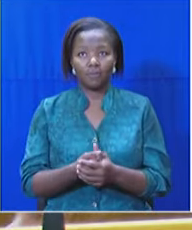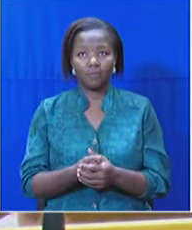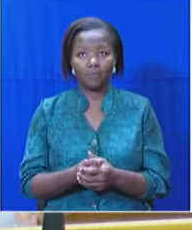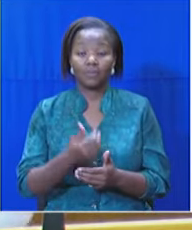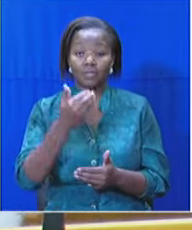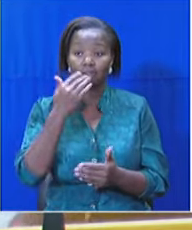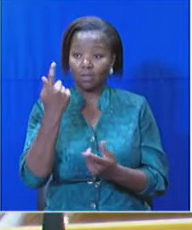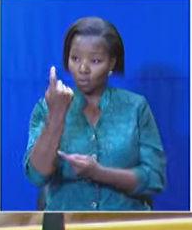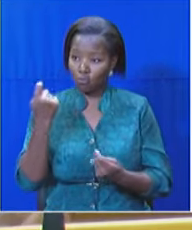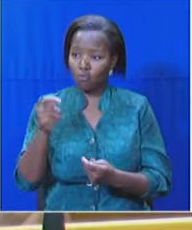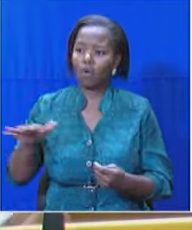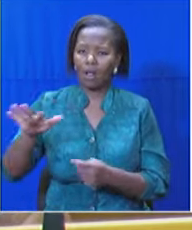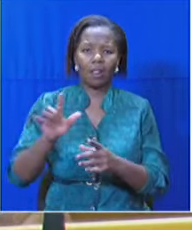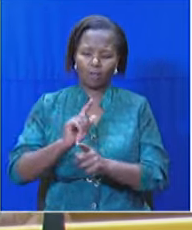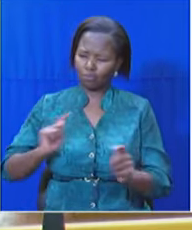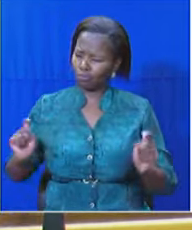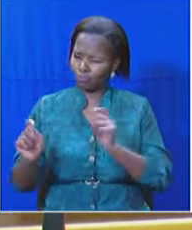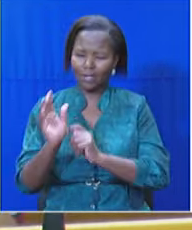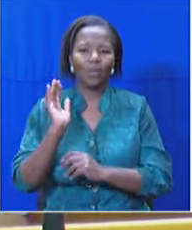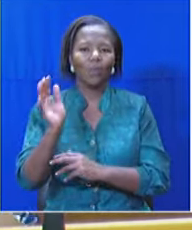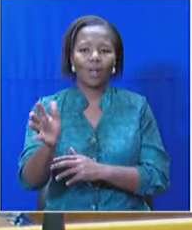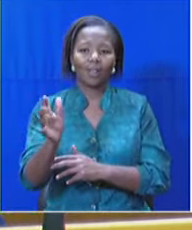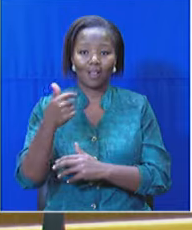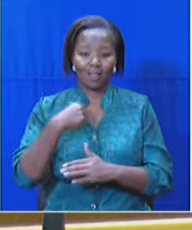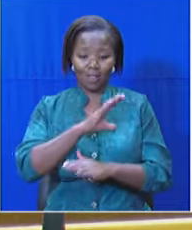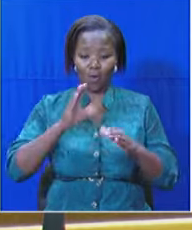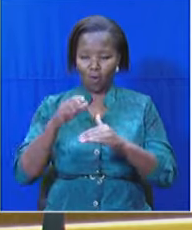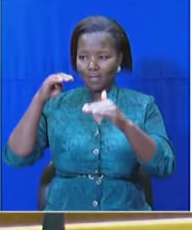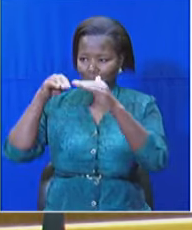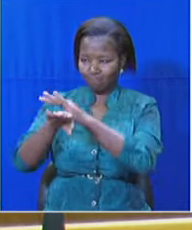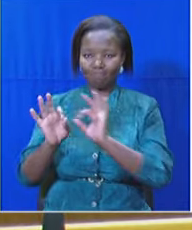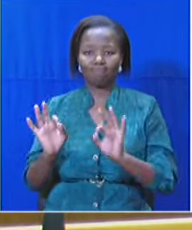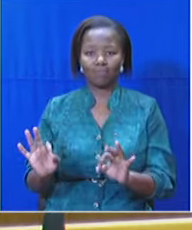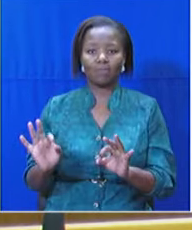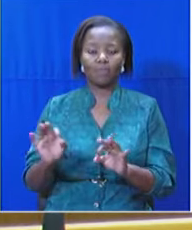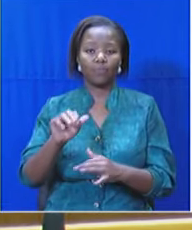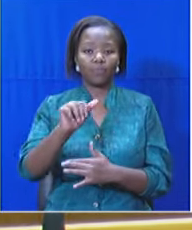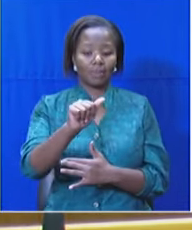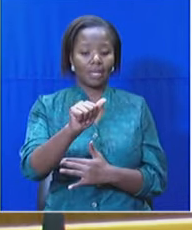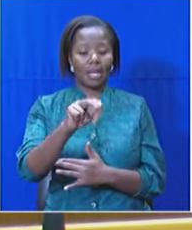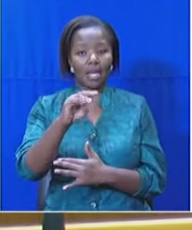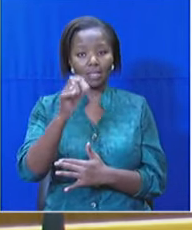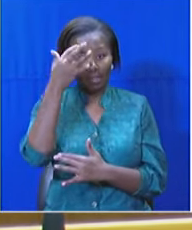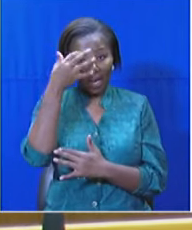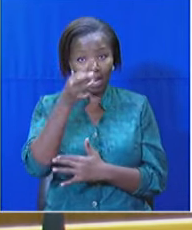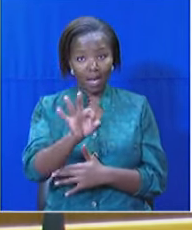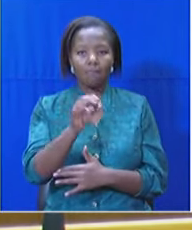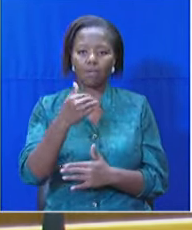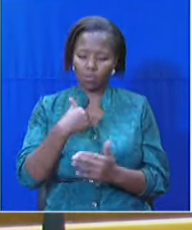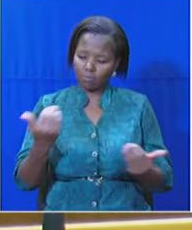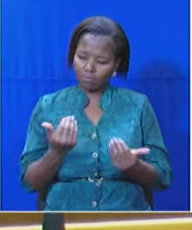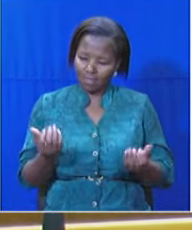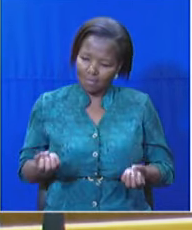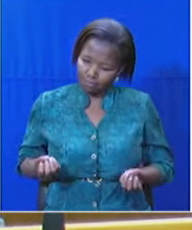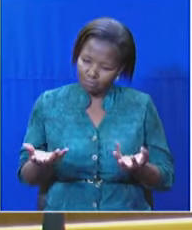uthuli ezilalini. The Commission is coming. The ANC government is delivering. It is the only government that can deliver